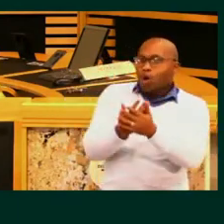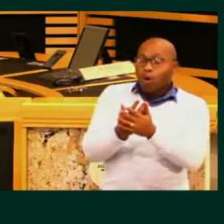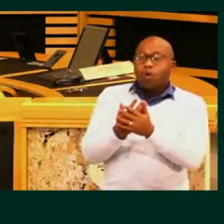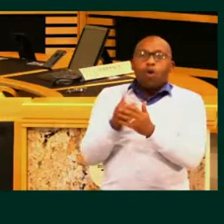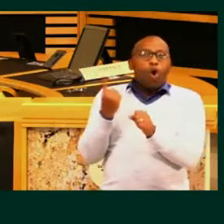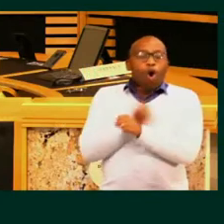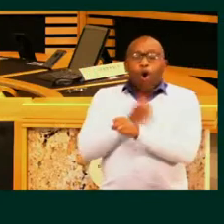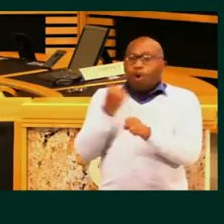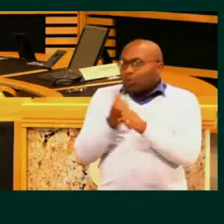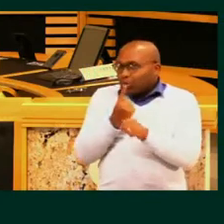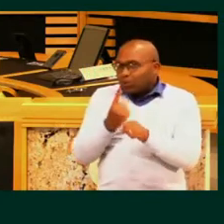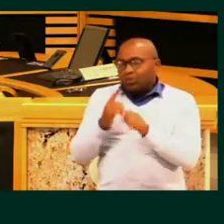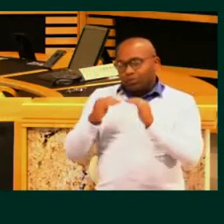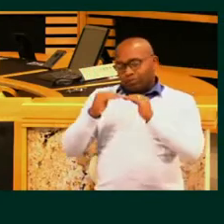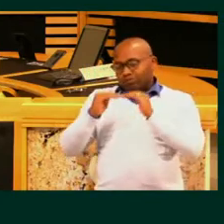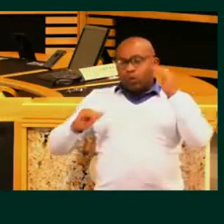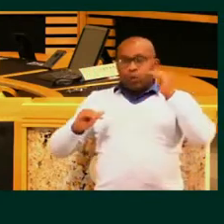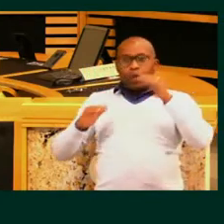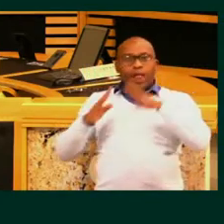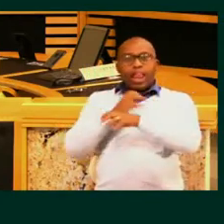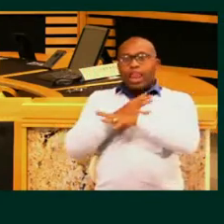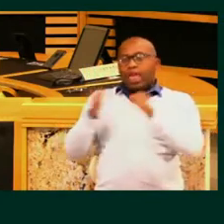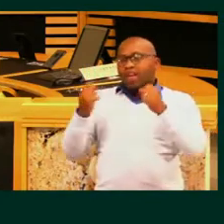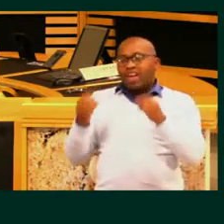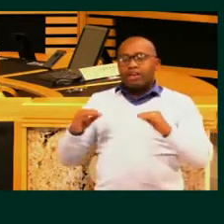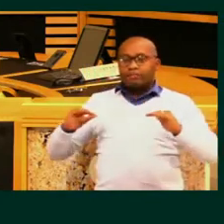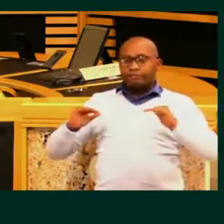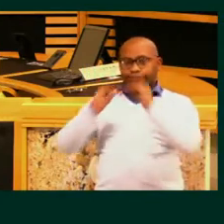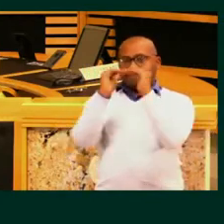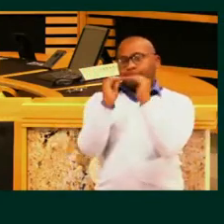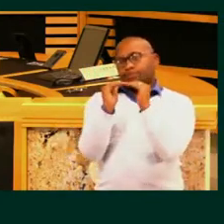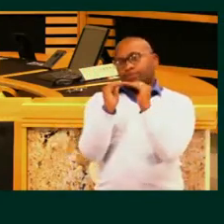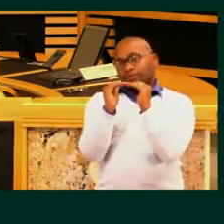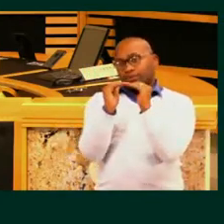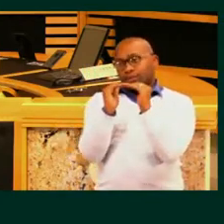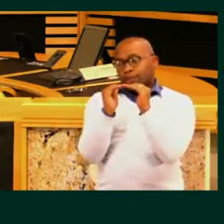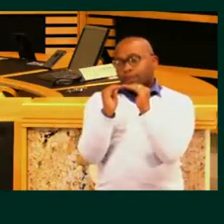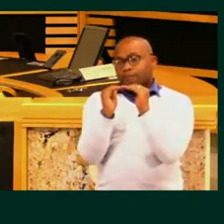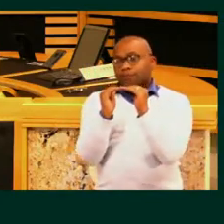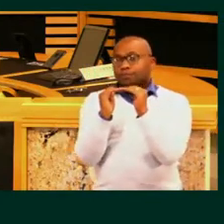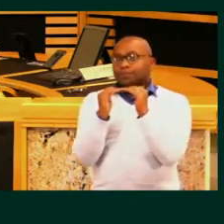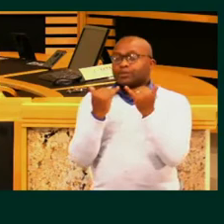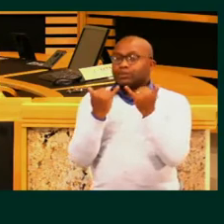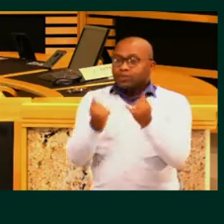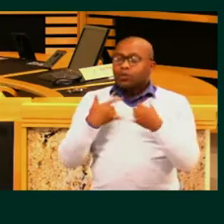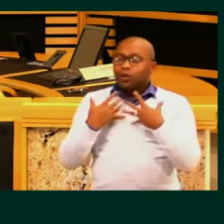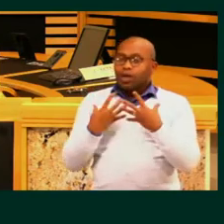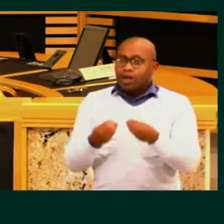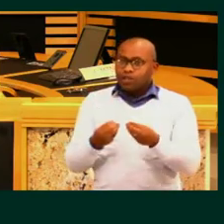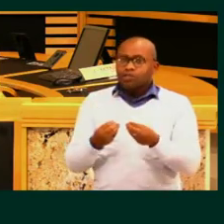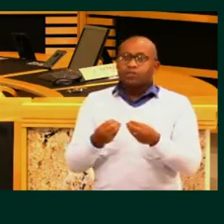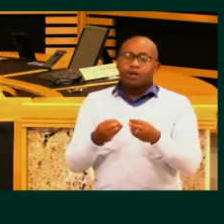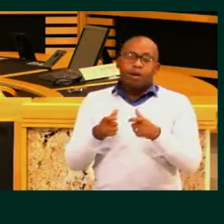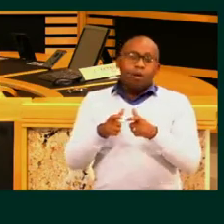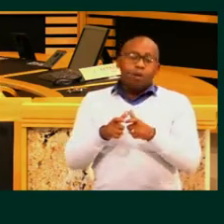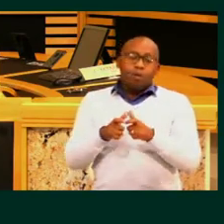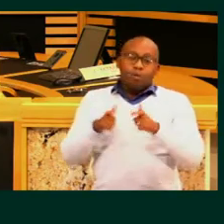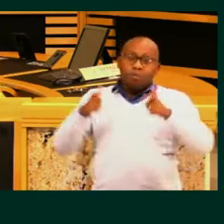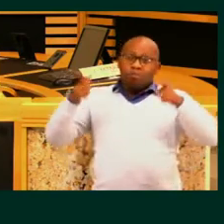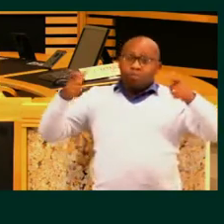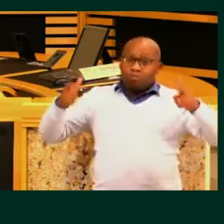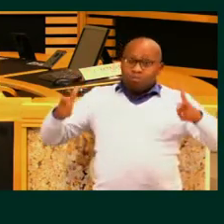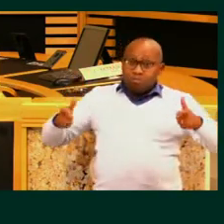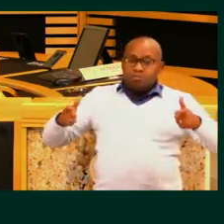equal resulting the male dominance over the widespread the widespread structural discrimination against